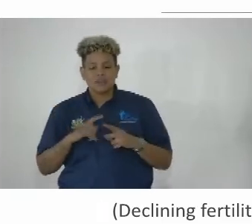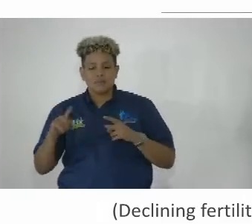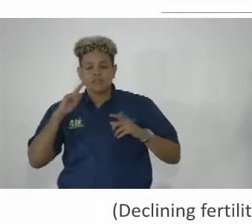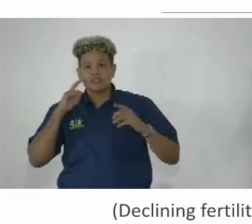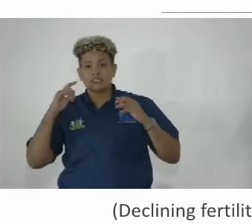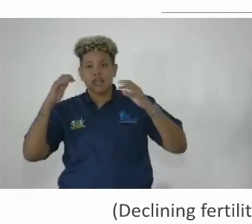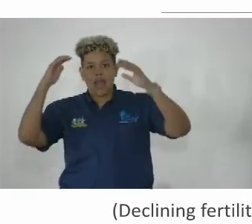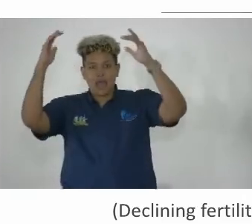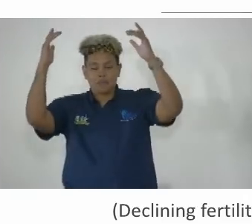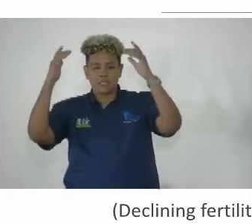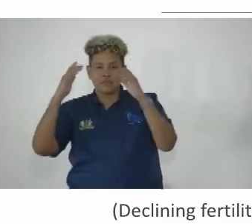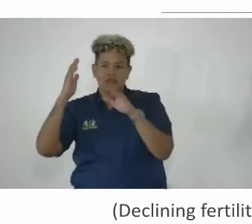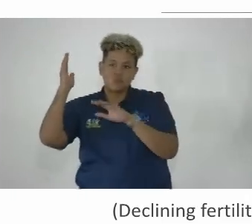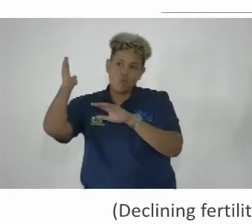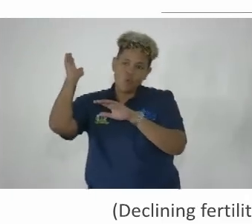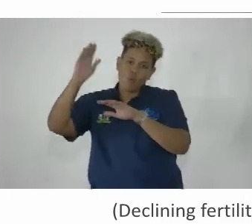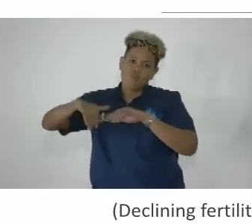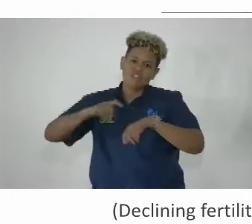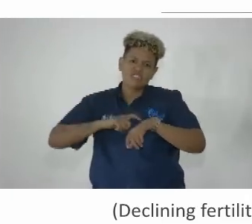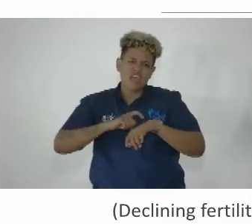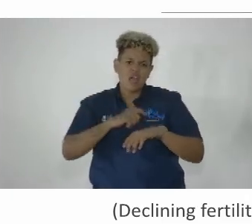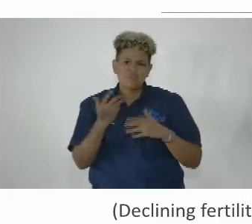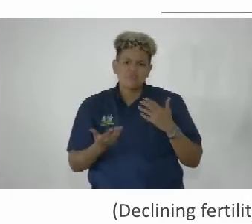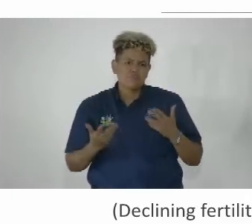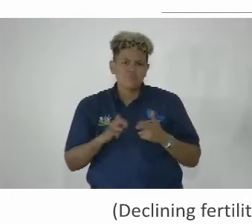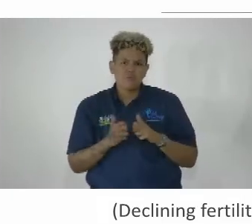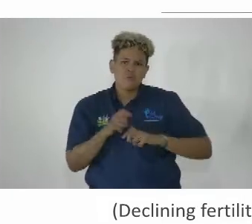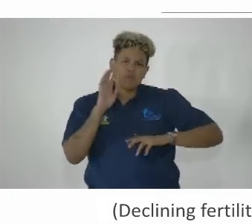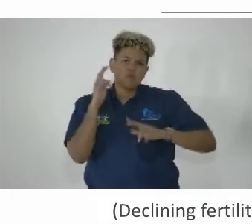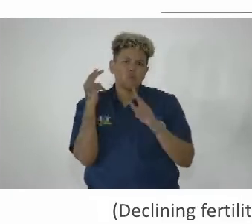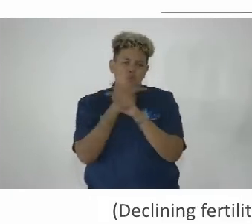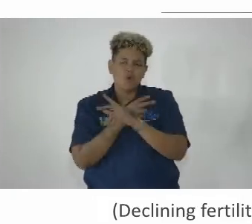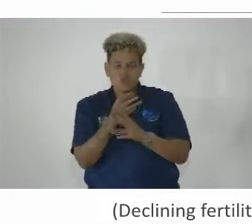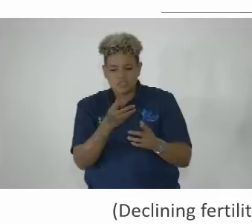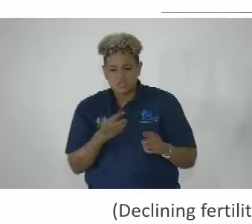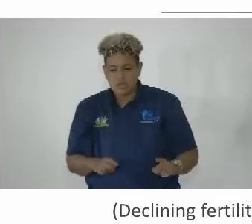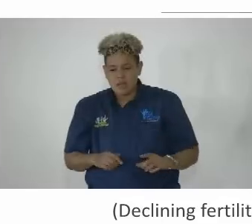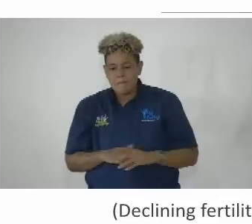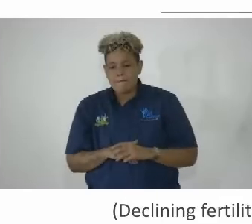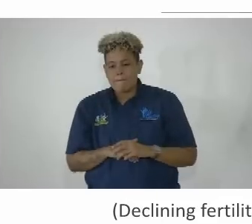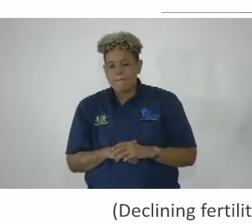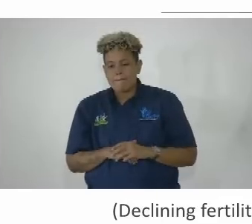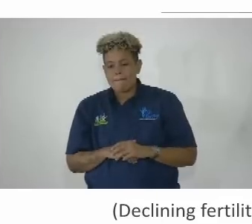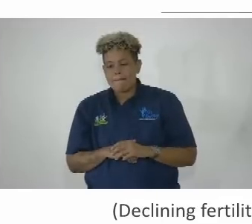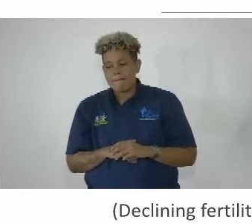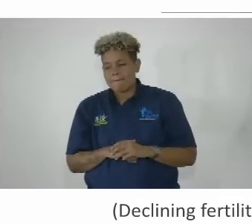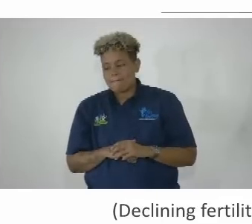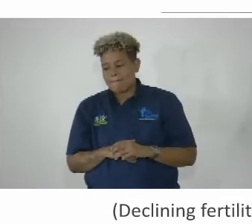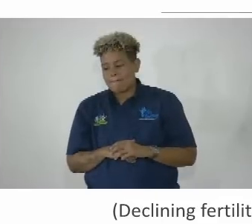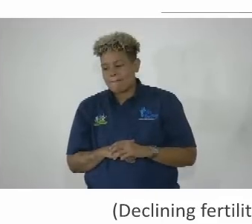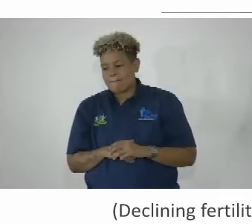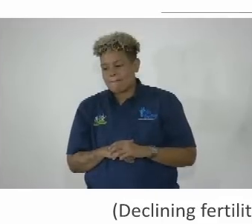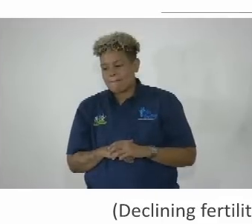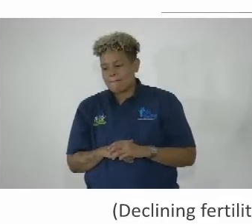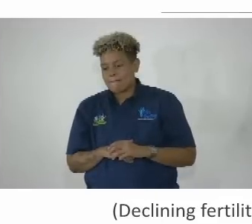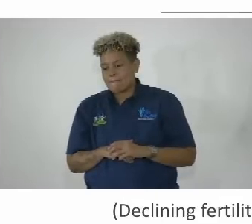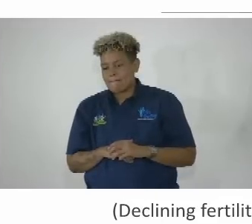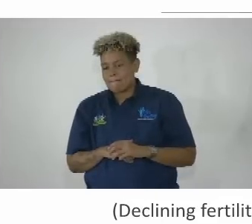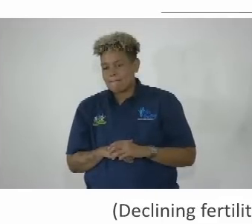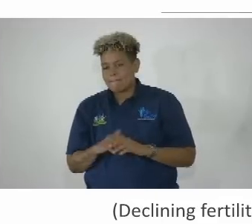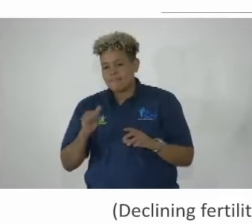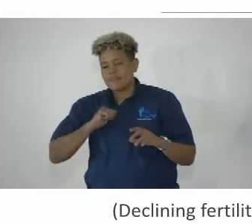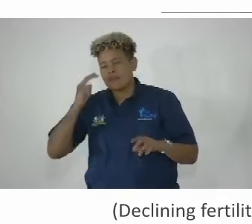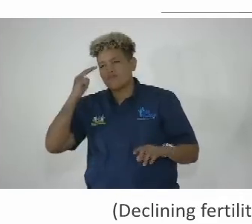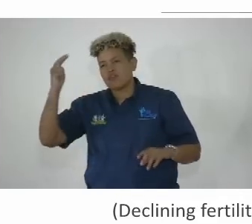climbing. So over time, this problem is only going to get worse. So even, I